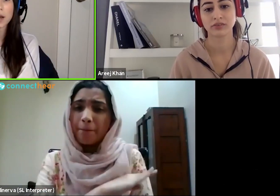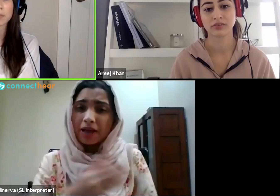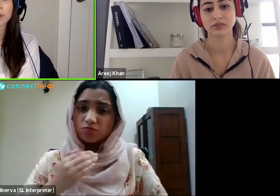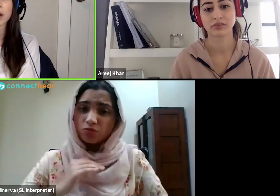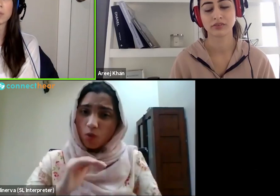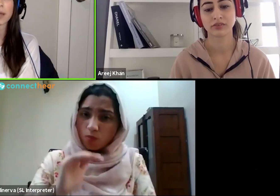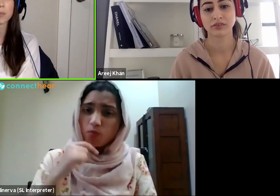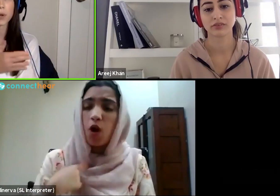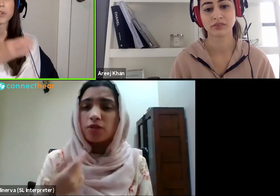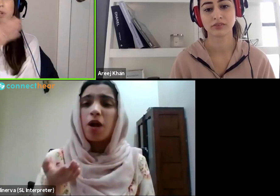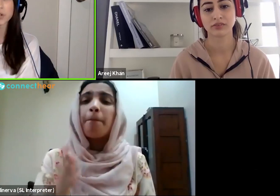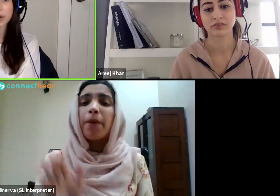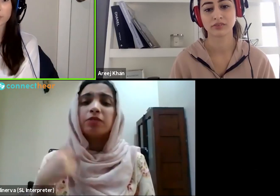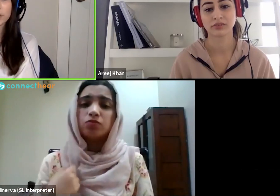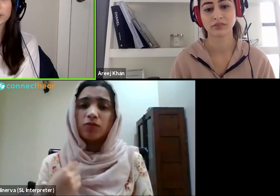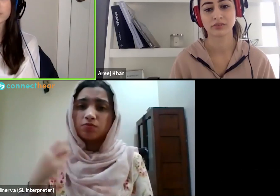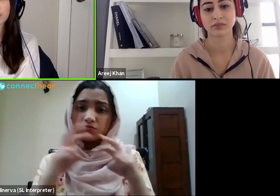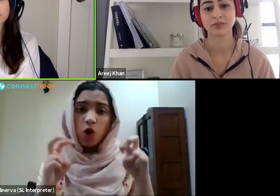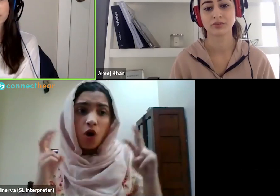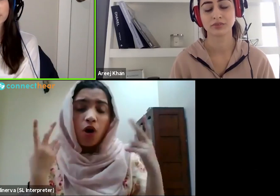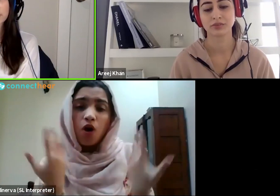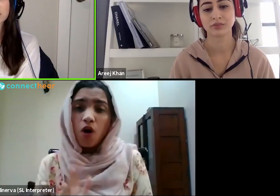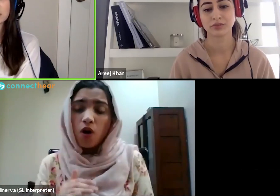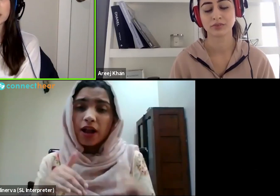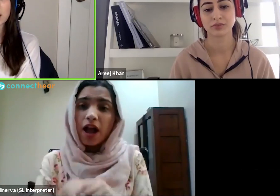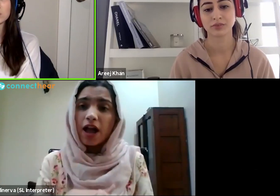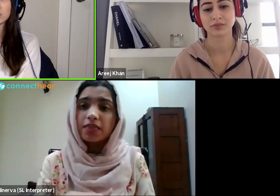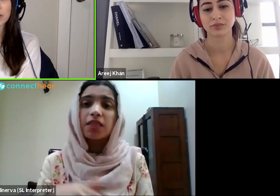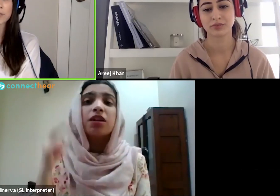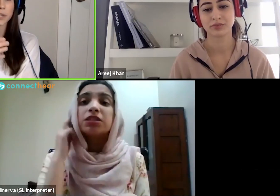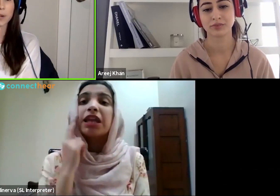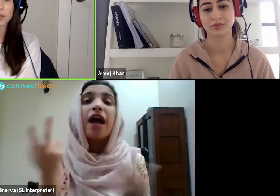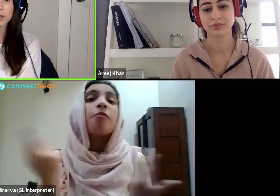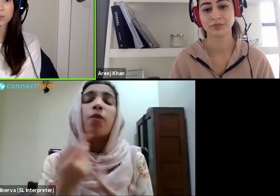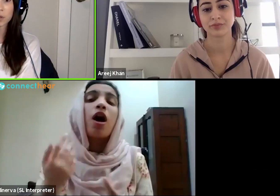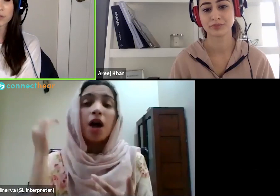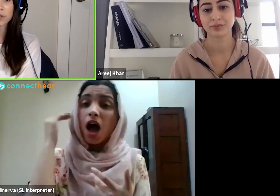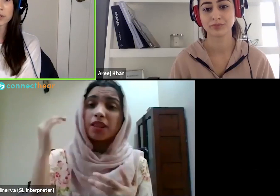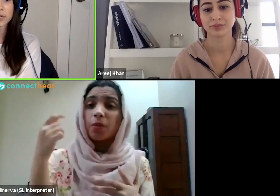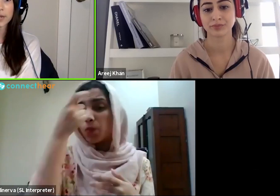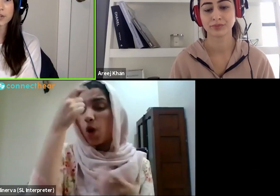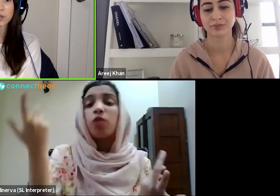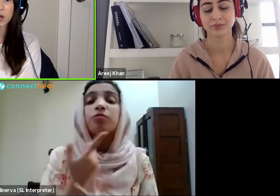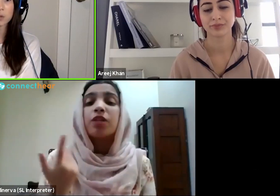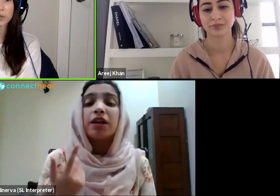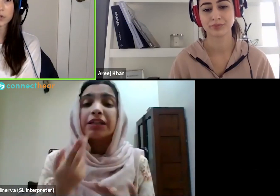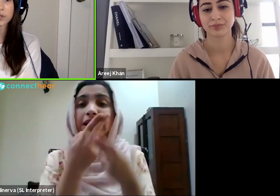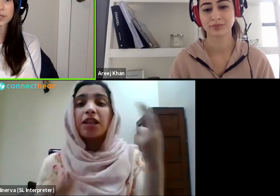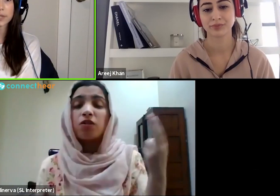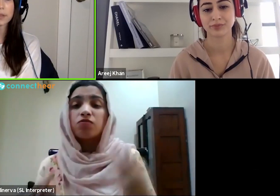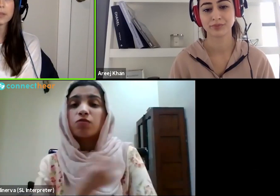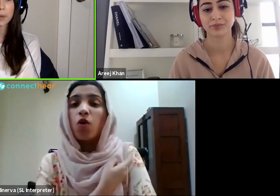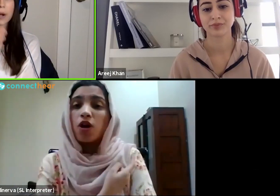was the type. By that point, research had improved with understanding after especially the DNA genome